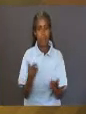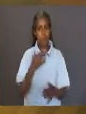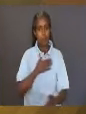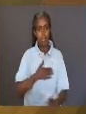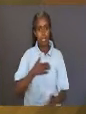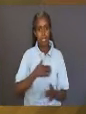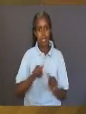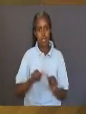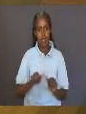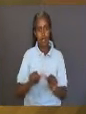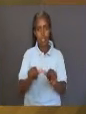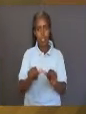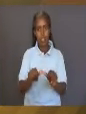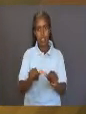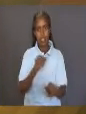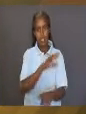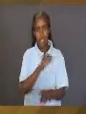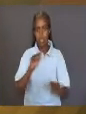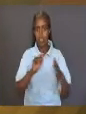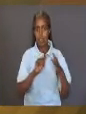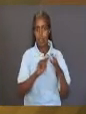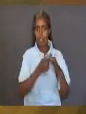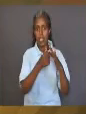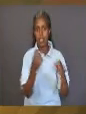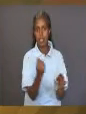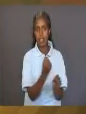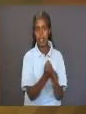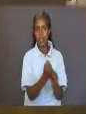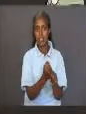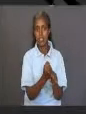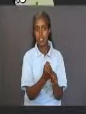Please go ahead and begin the activity.